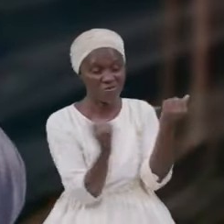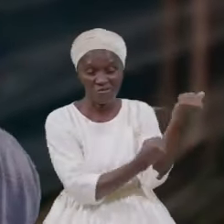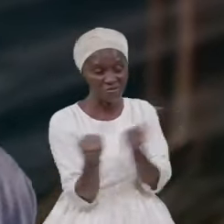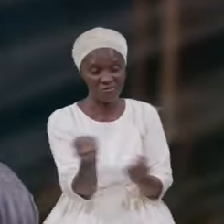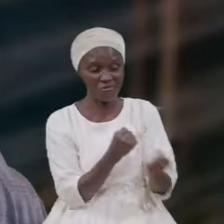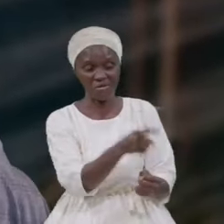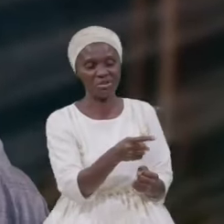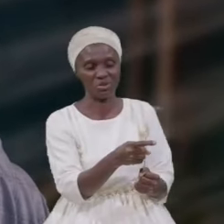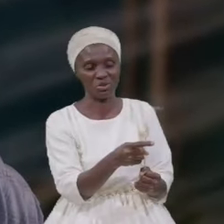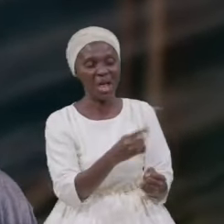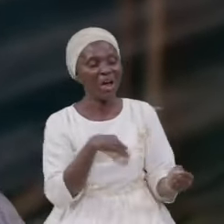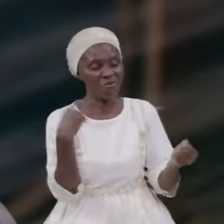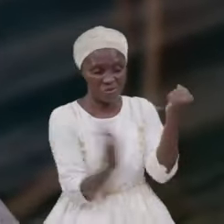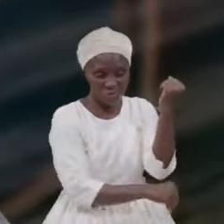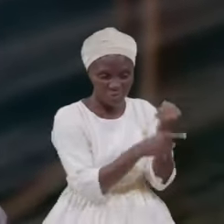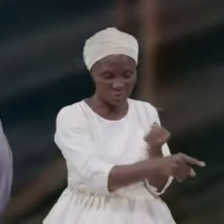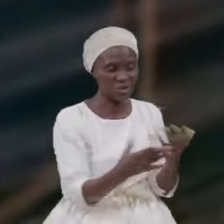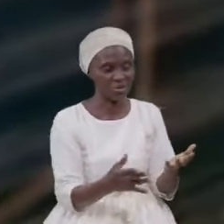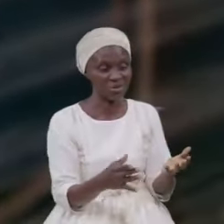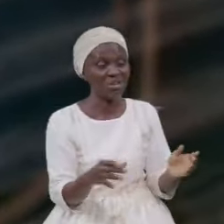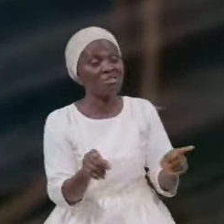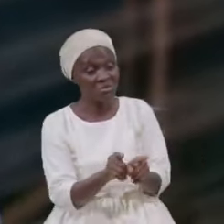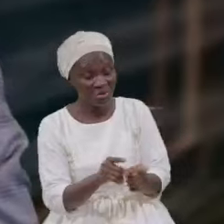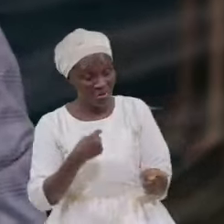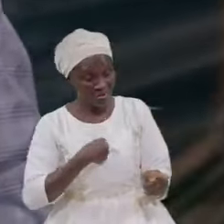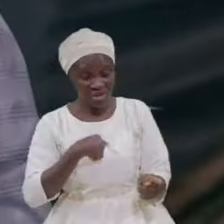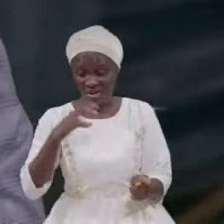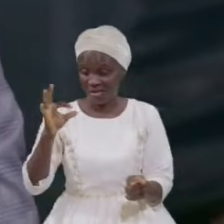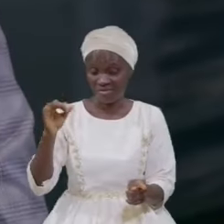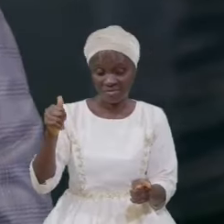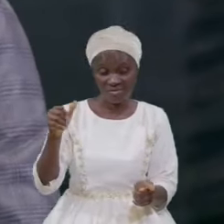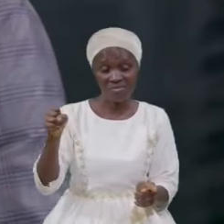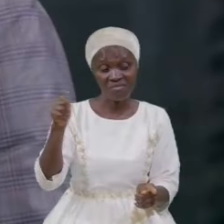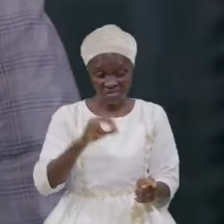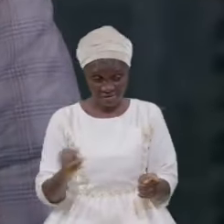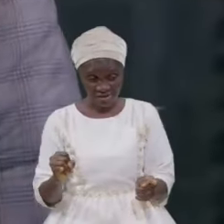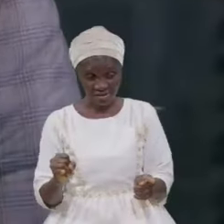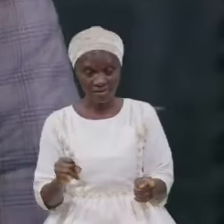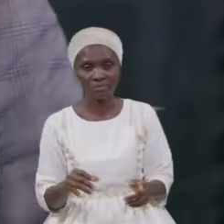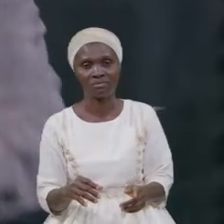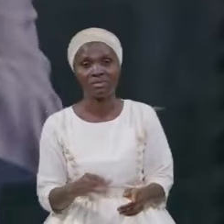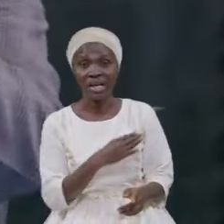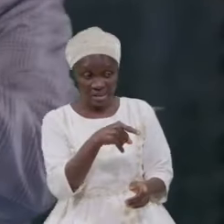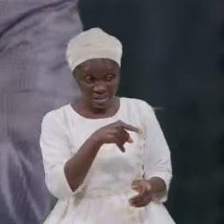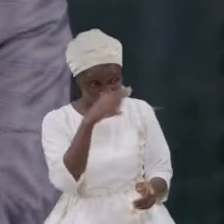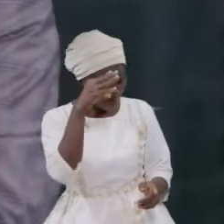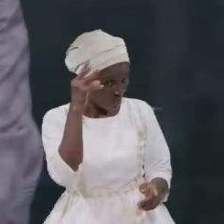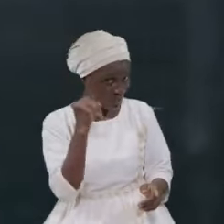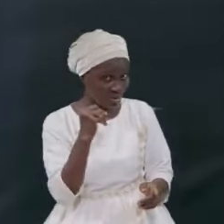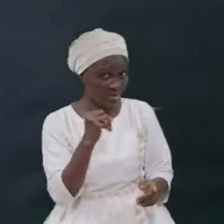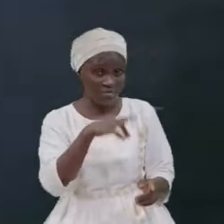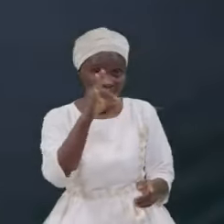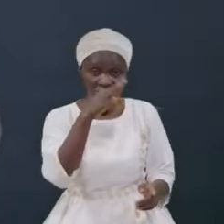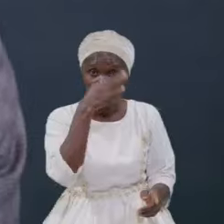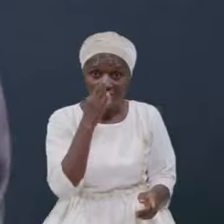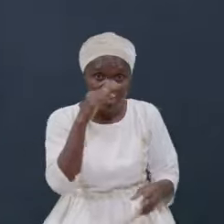And he was fasting in that condition. My friend, the fasting does not take anybody to heaven. He